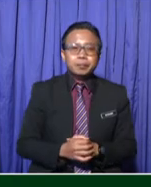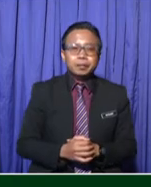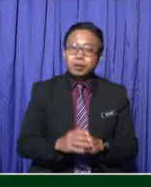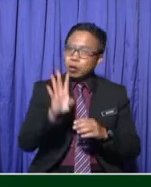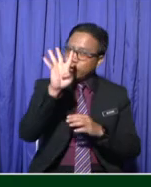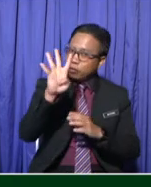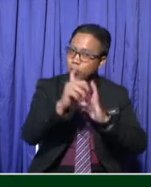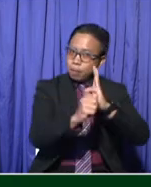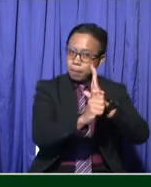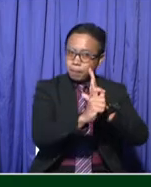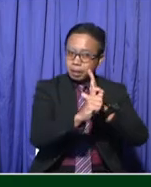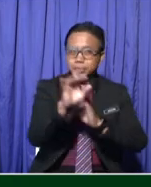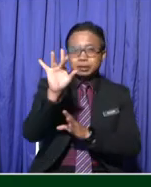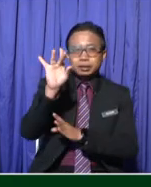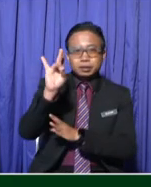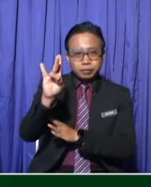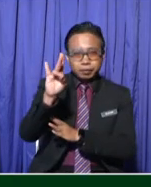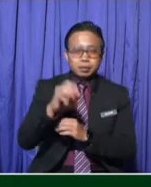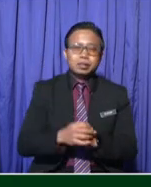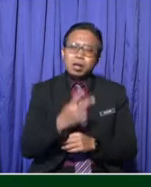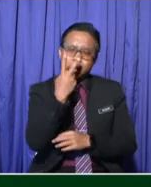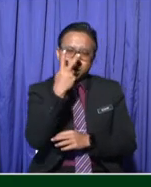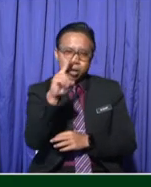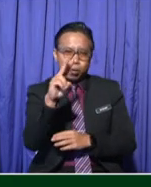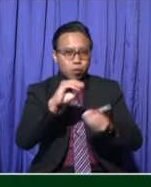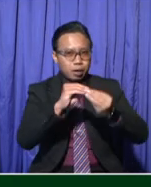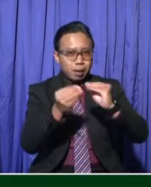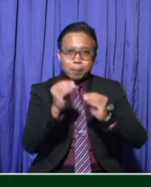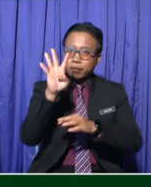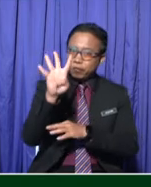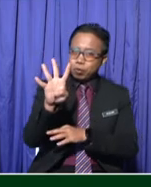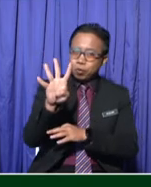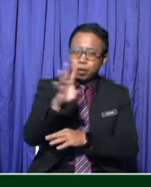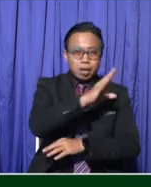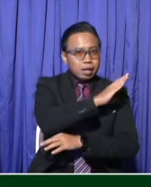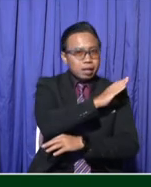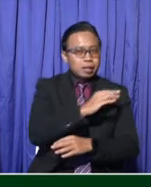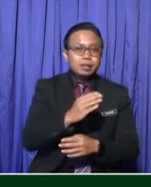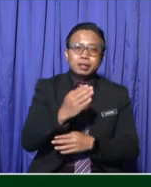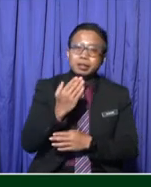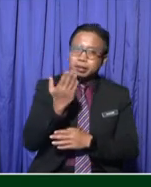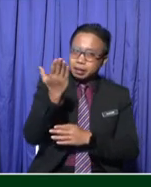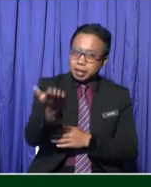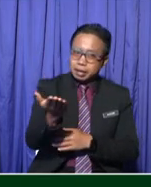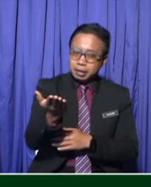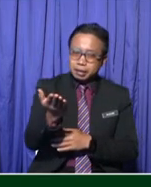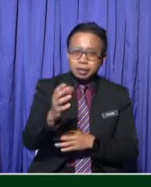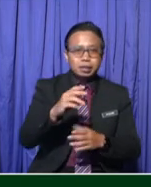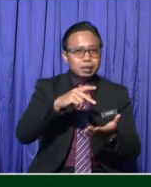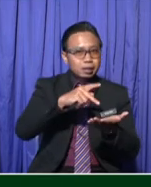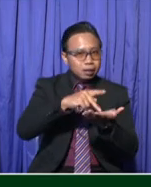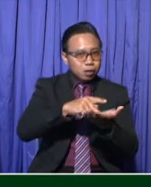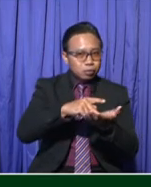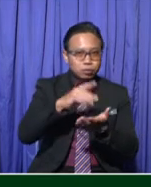plus 7. Look at number 4. Then count on 7 steps from